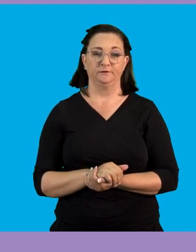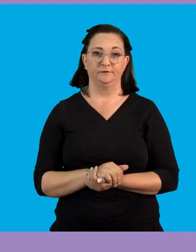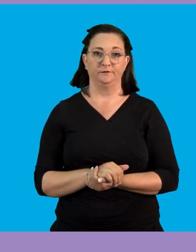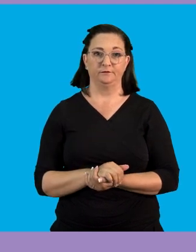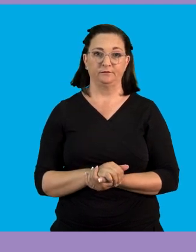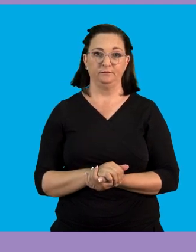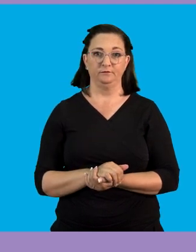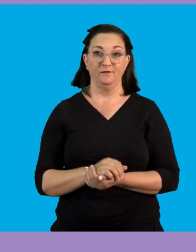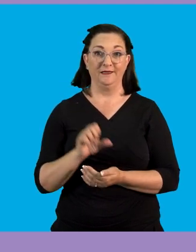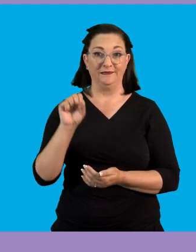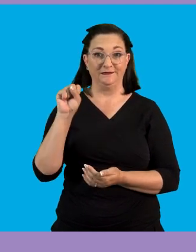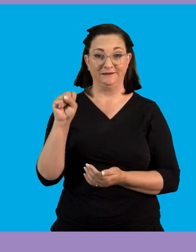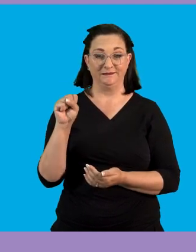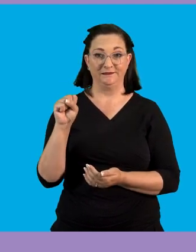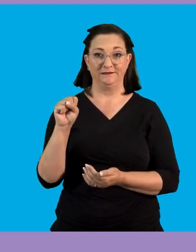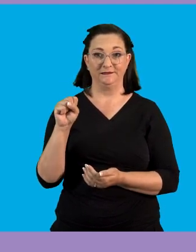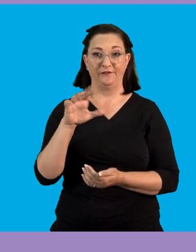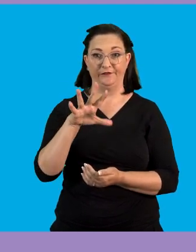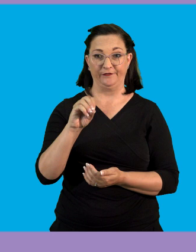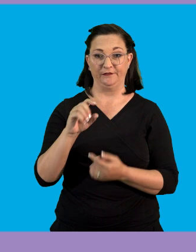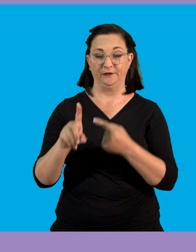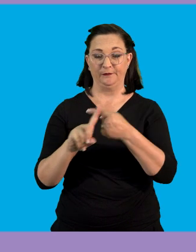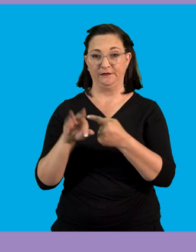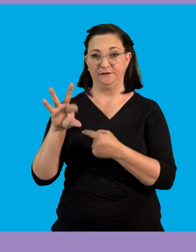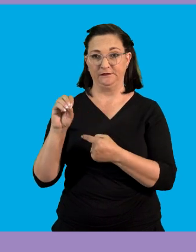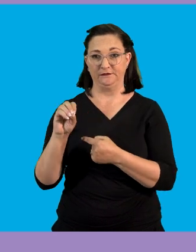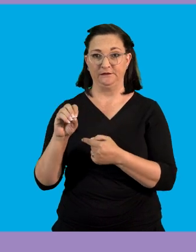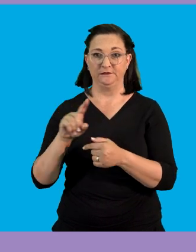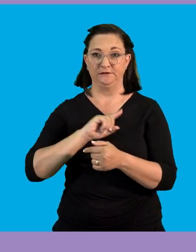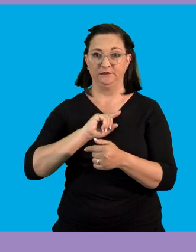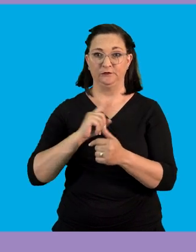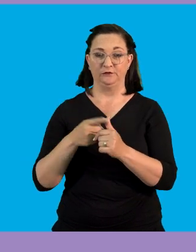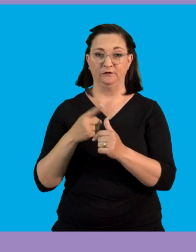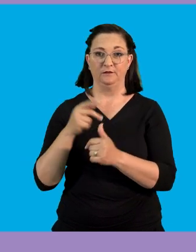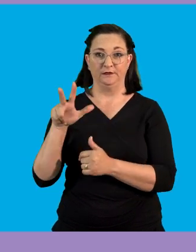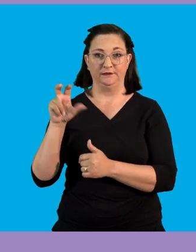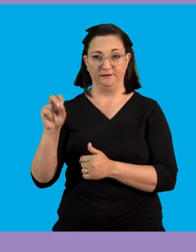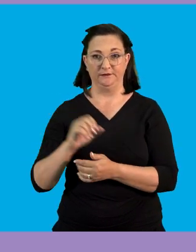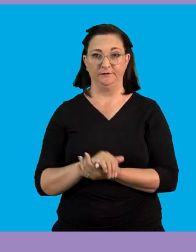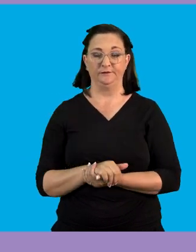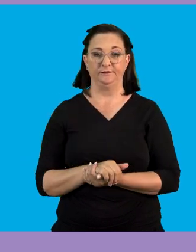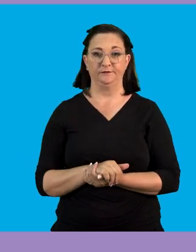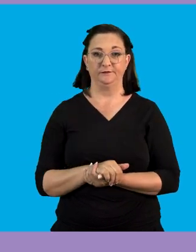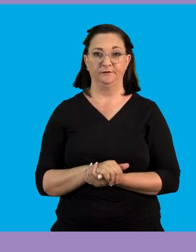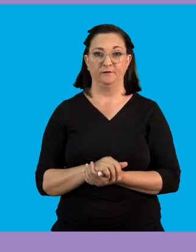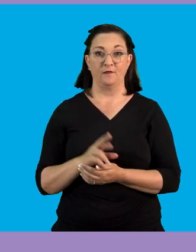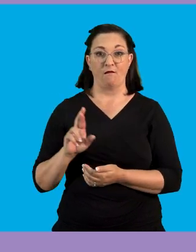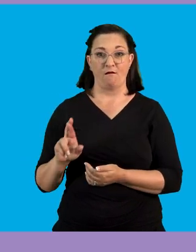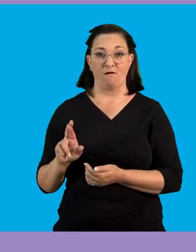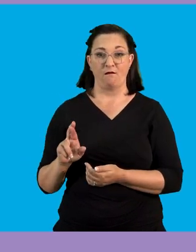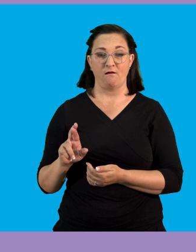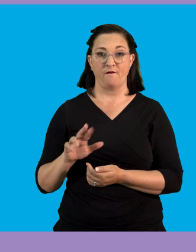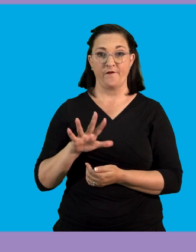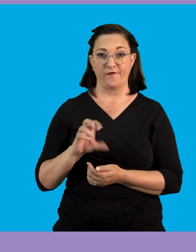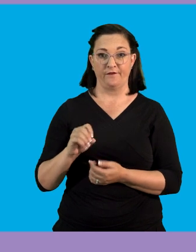100 degrees. And then value of angle S, 50 plus 30 is 80 degrees.